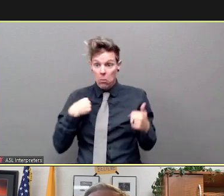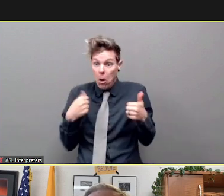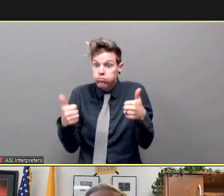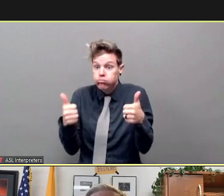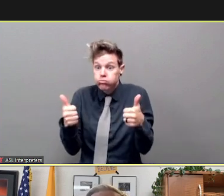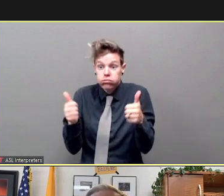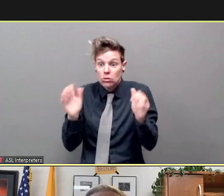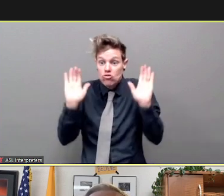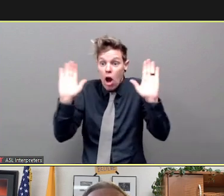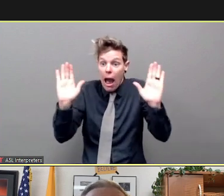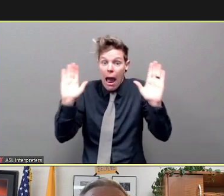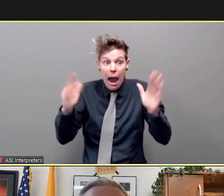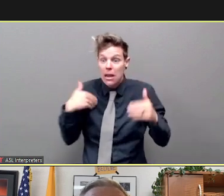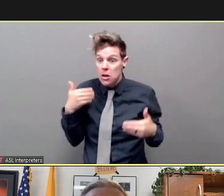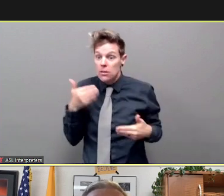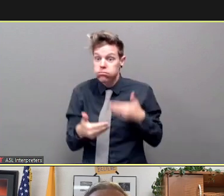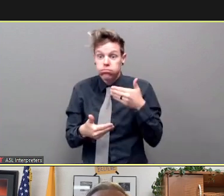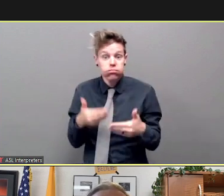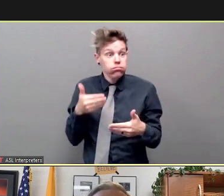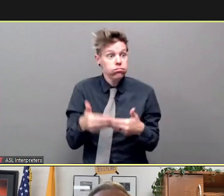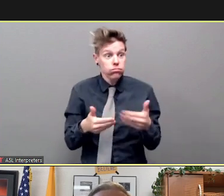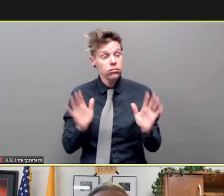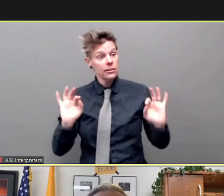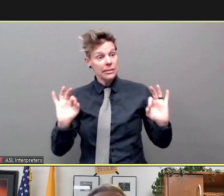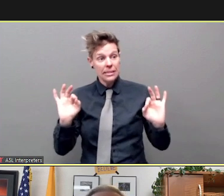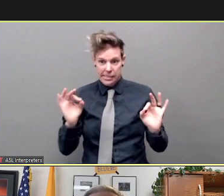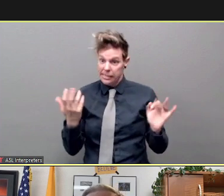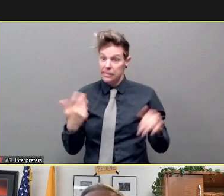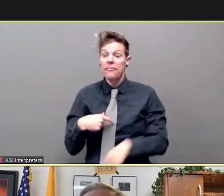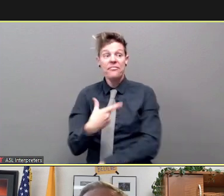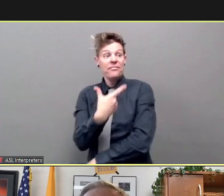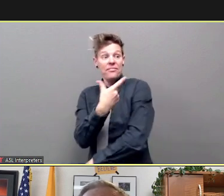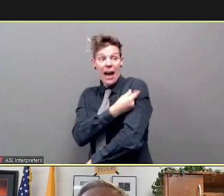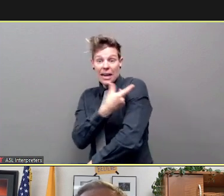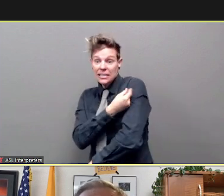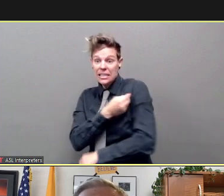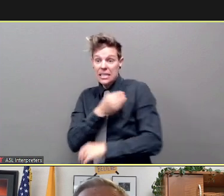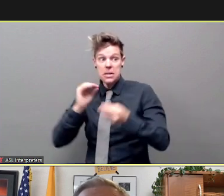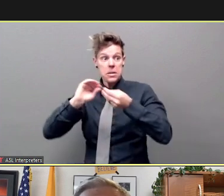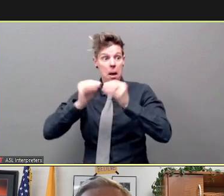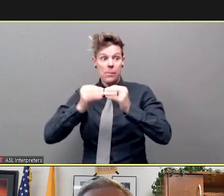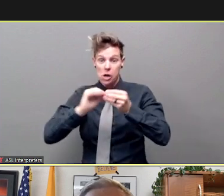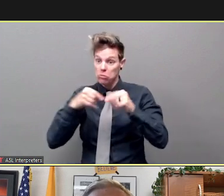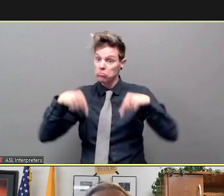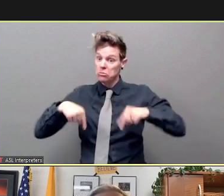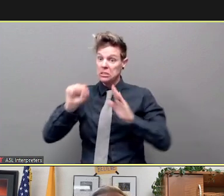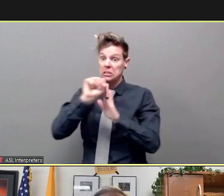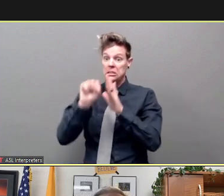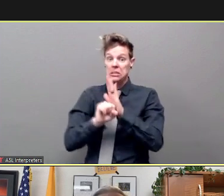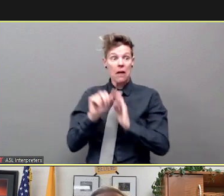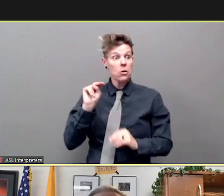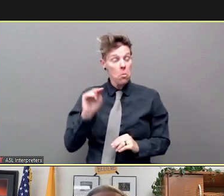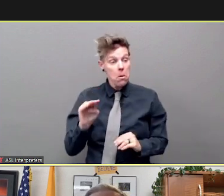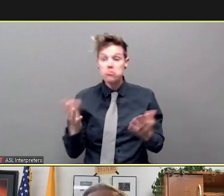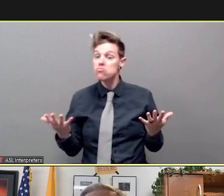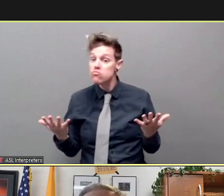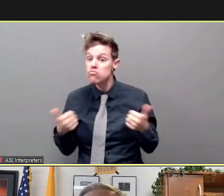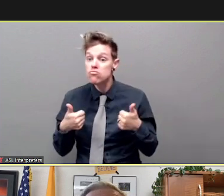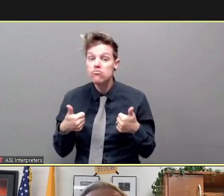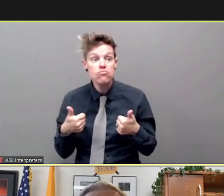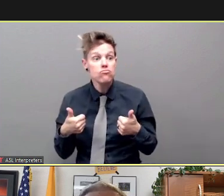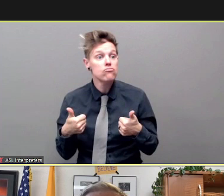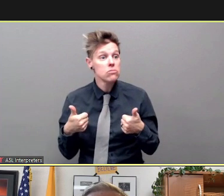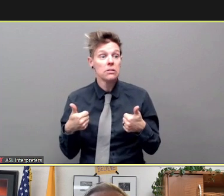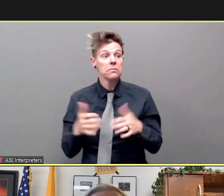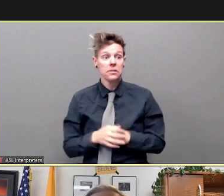we have, like vaccines, New Mexico is managing to get treatment to people no matter